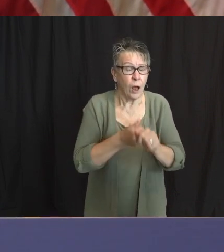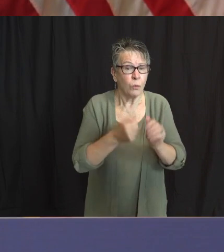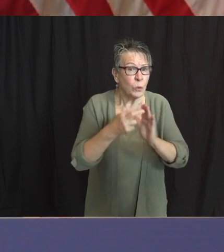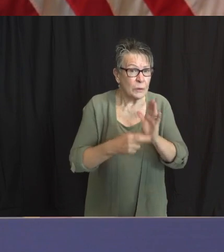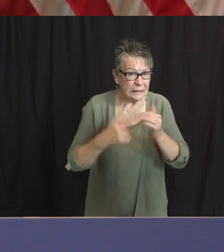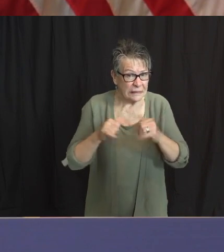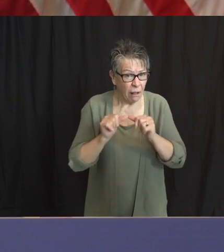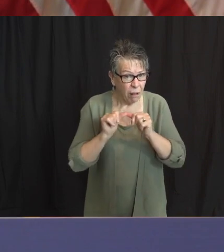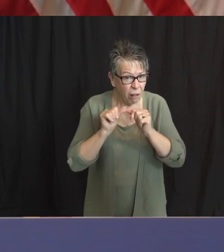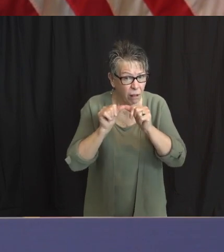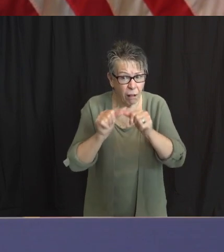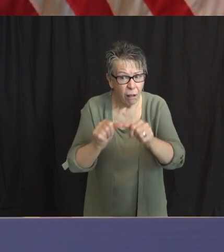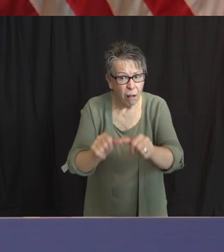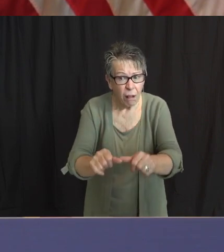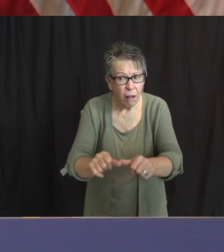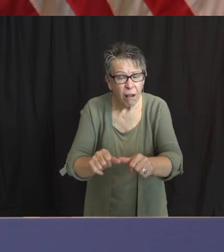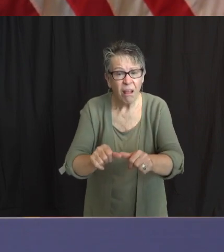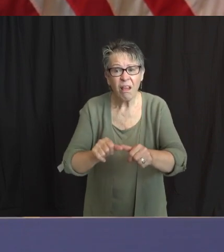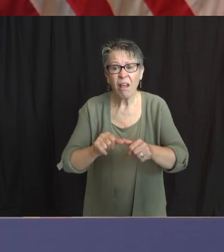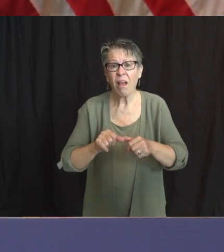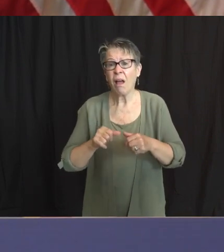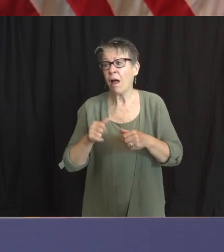of some of these restrictions?